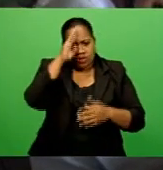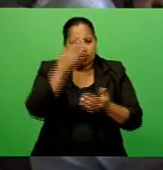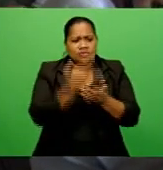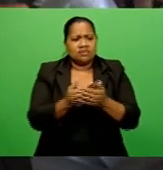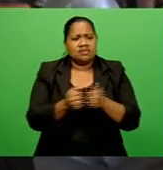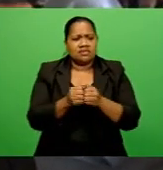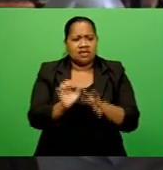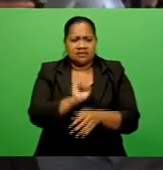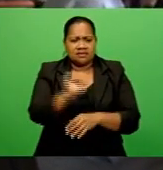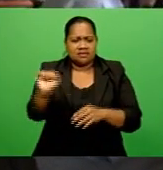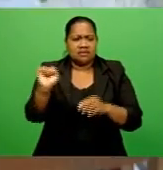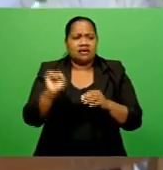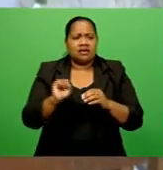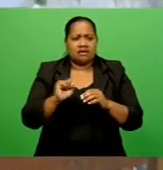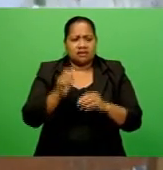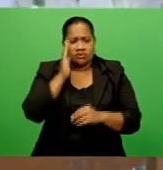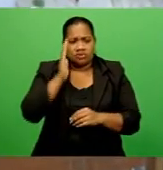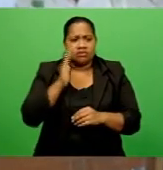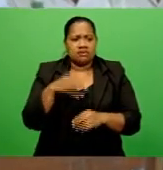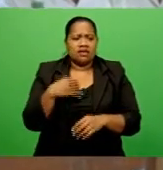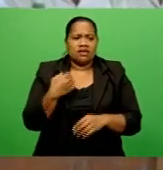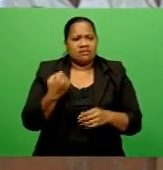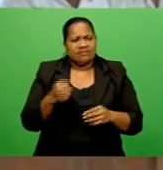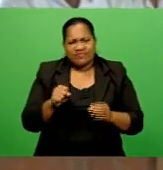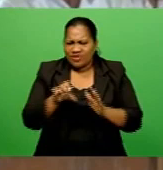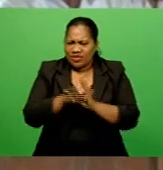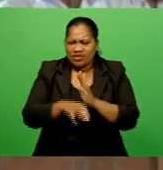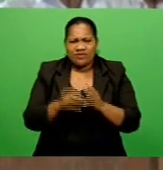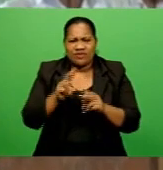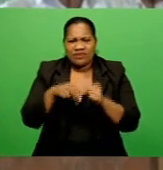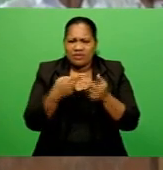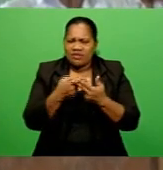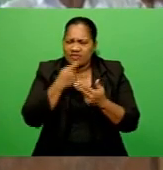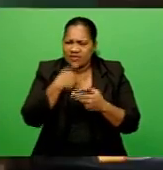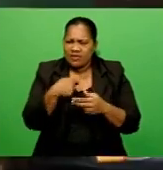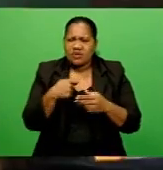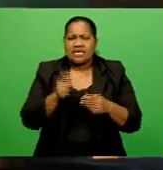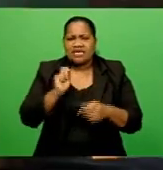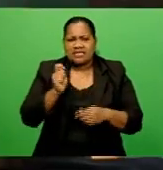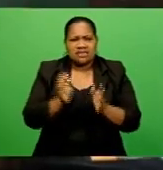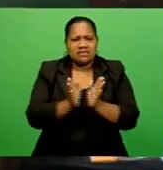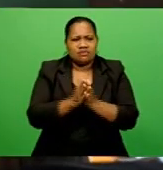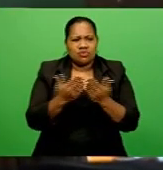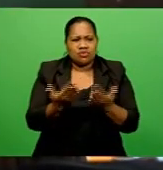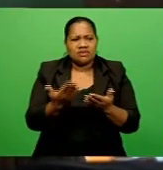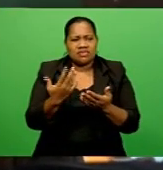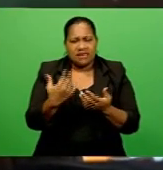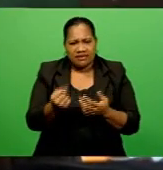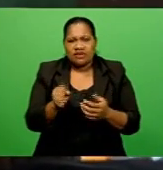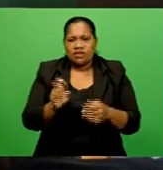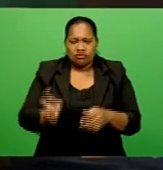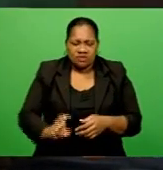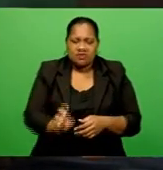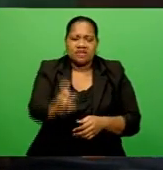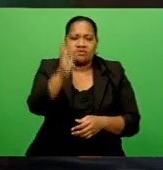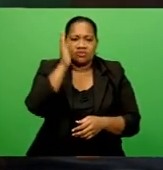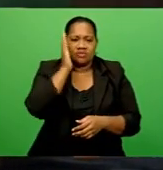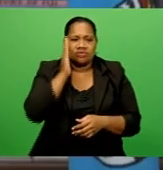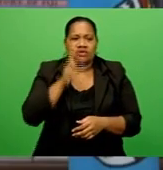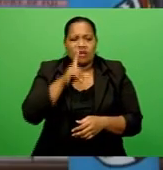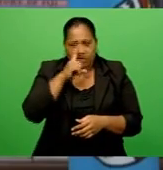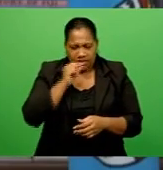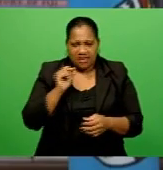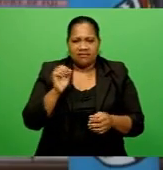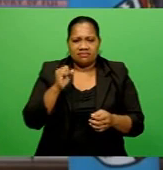school terms at no cost to their families with free textbooks and subsidized transportation to school, we can rest